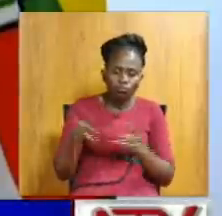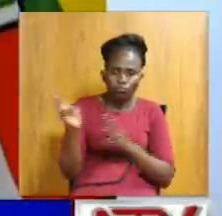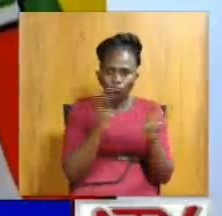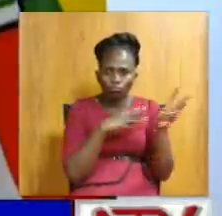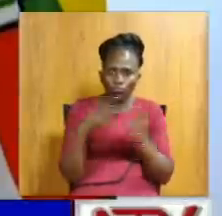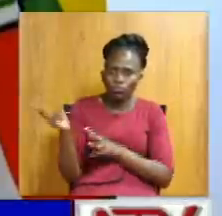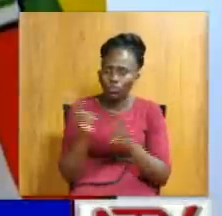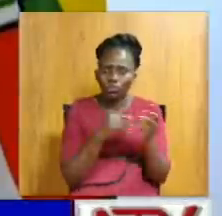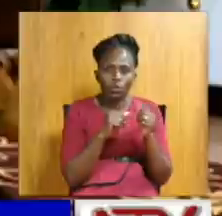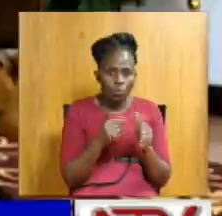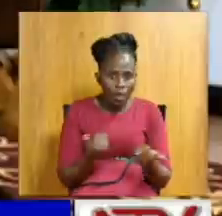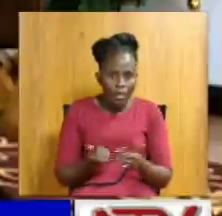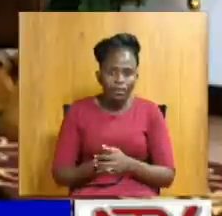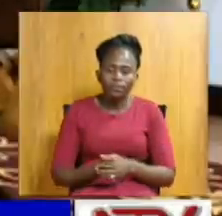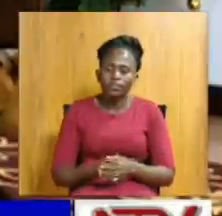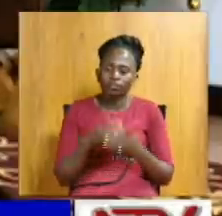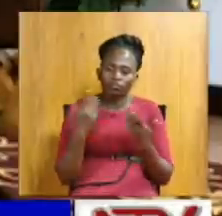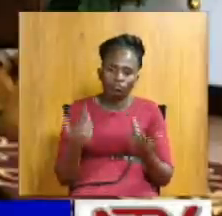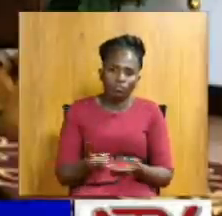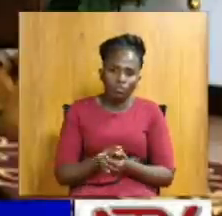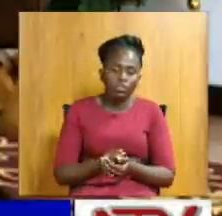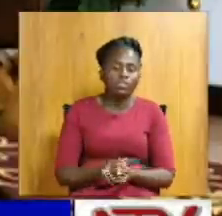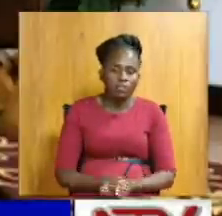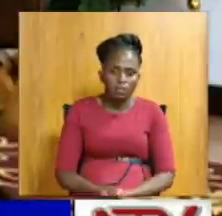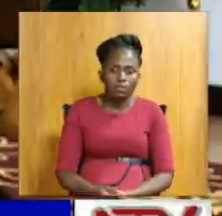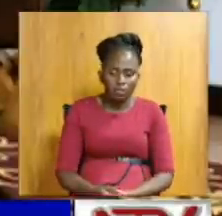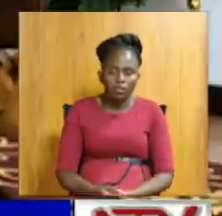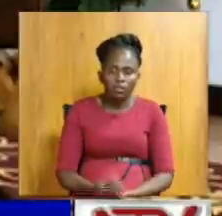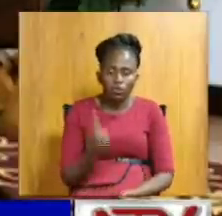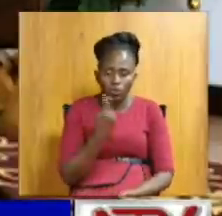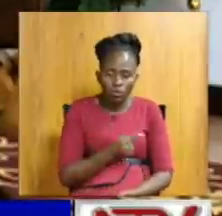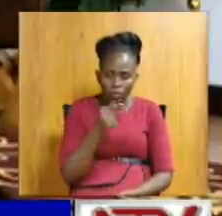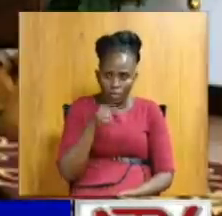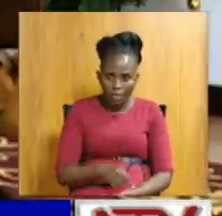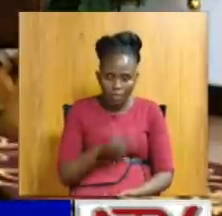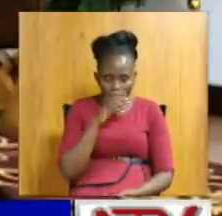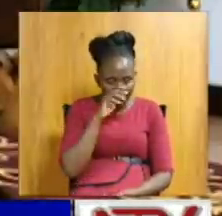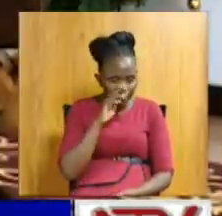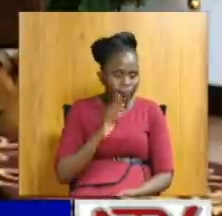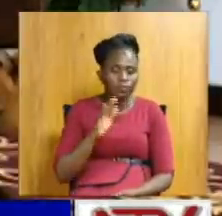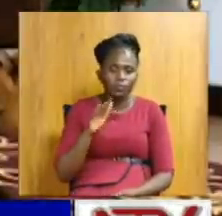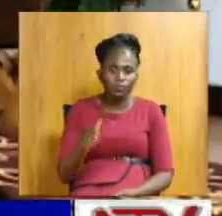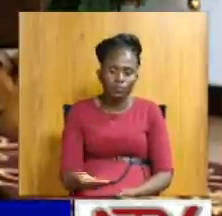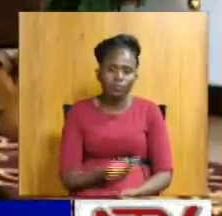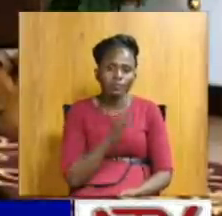irrigation, fertilizer use is not only for cattle and bananas,